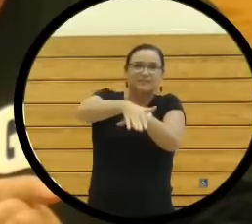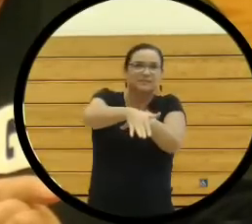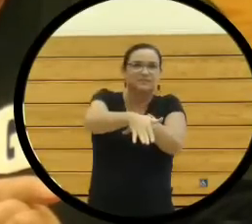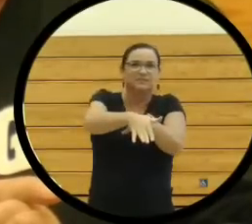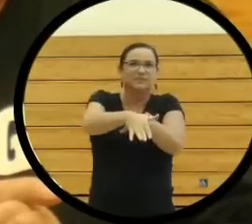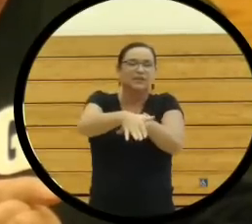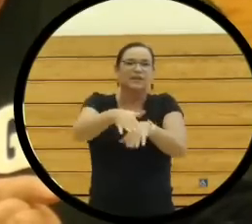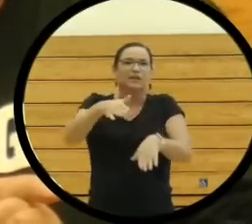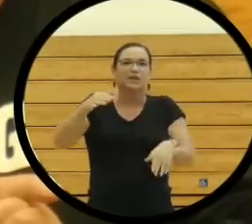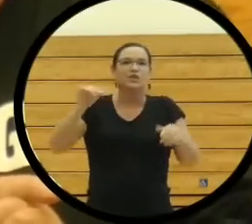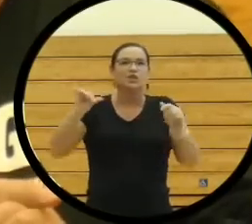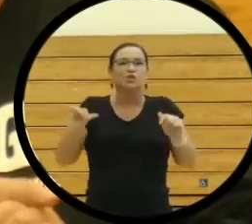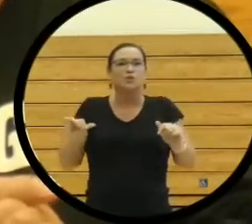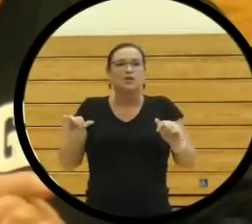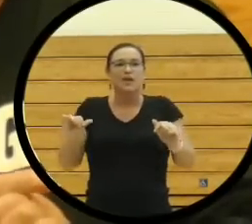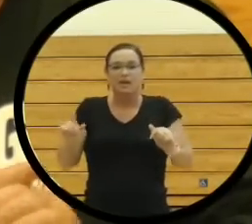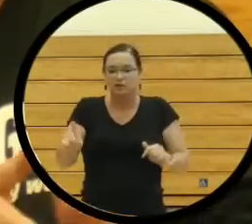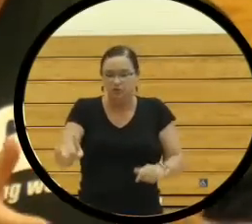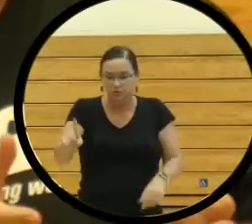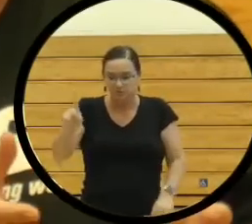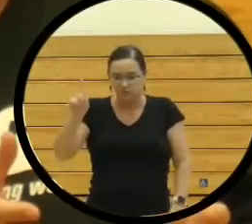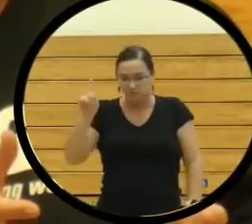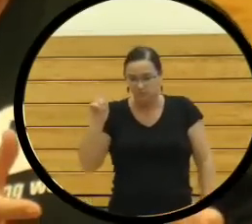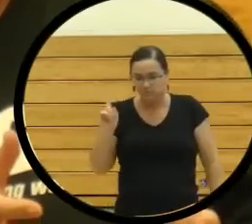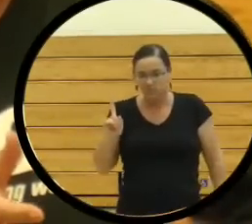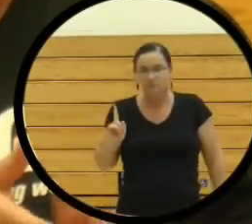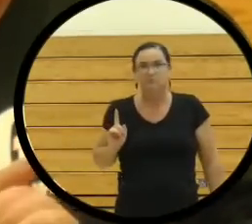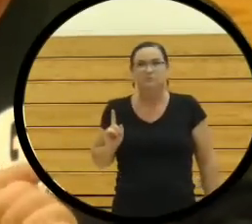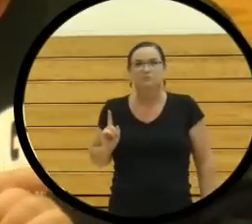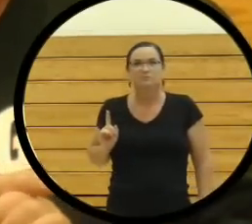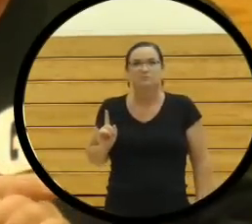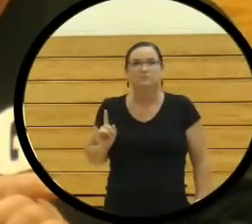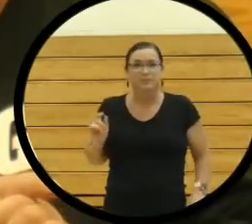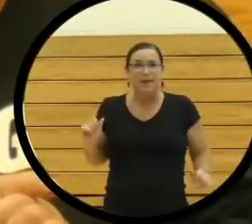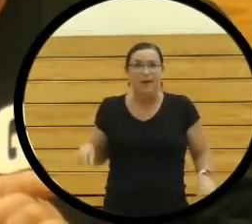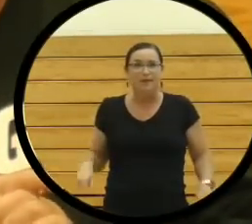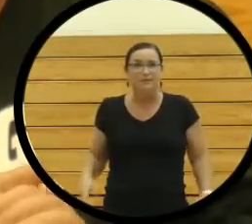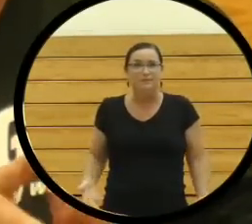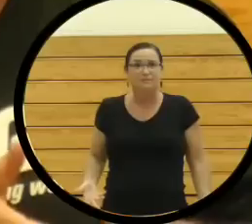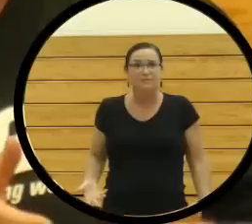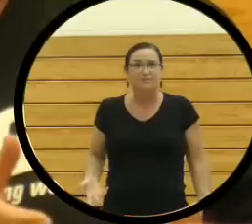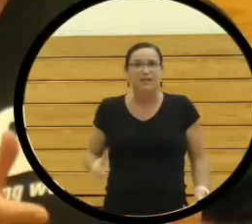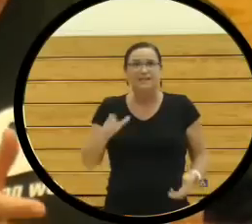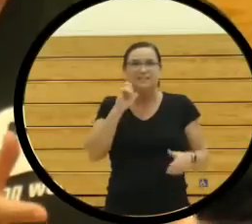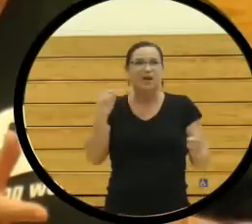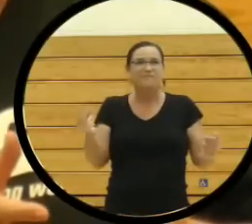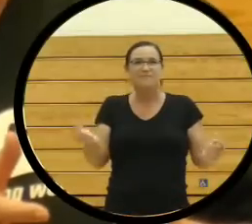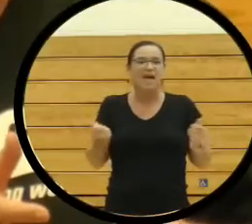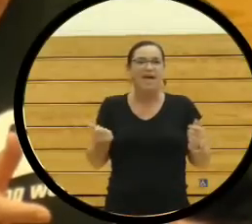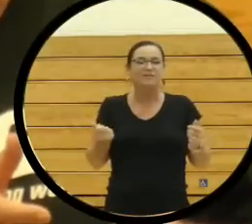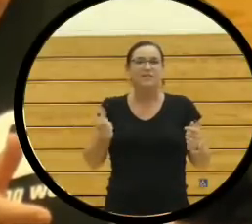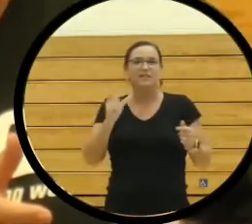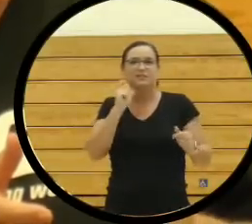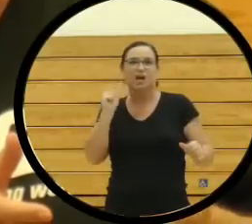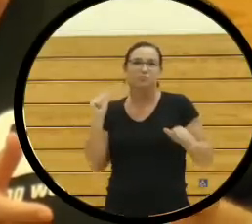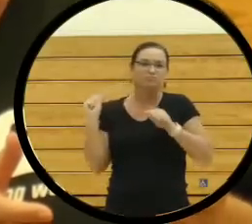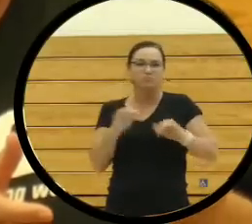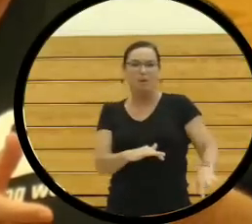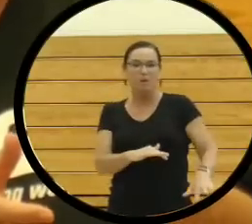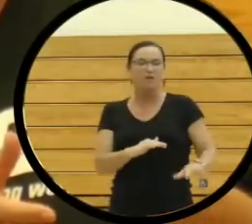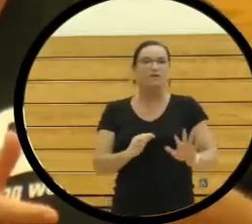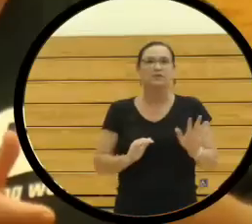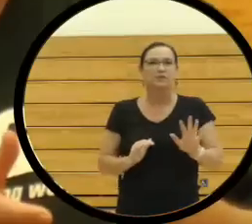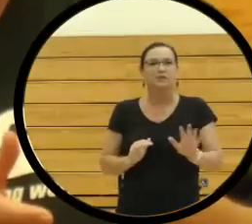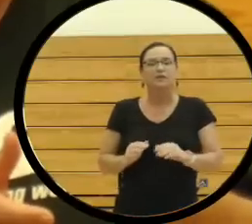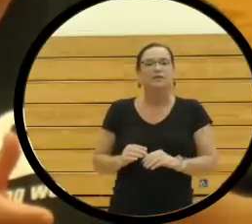And you can just step out of its way if the worst comes to worse, you know. But that's preferably not where we're at. But,